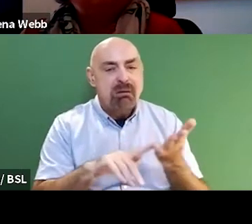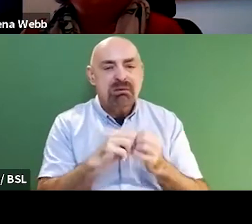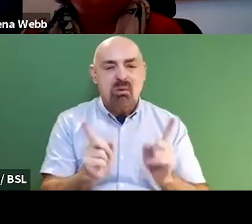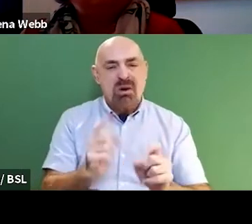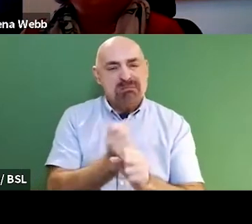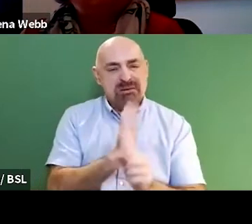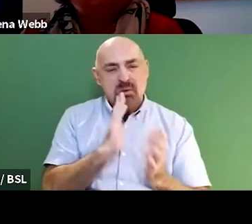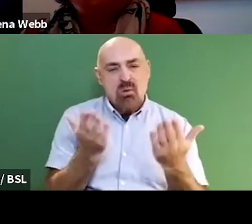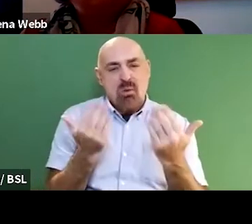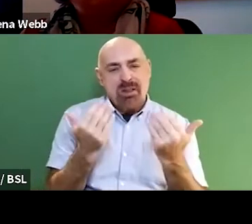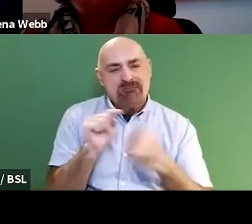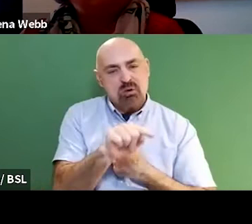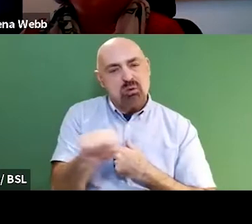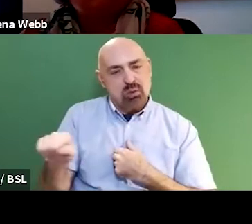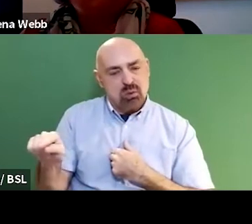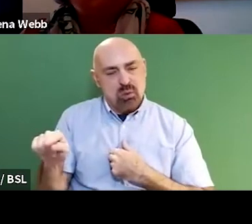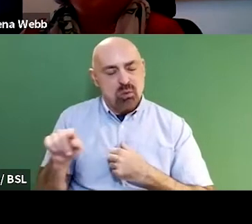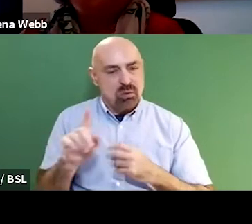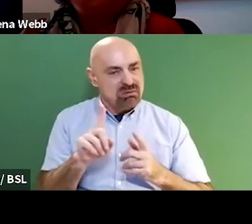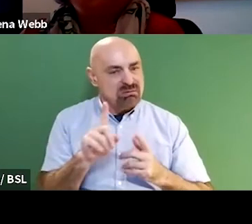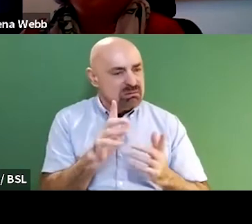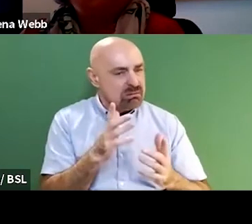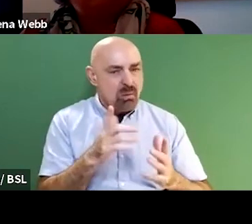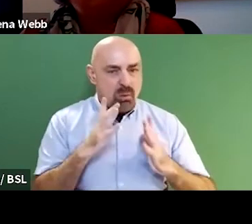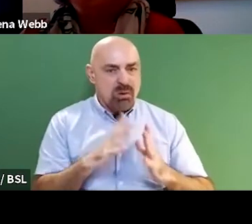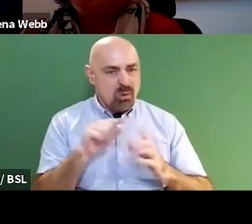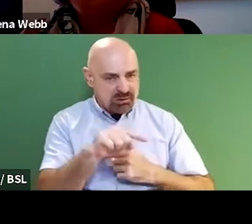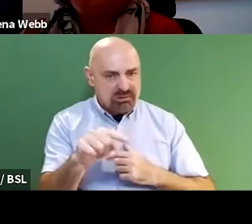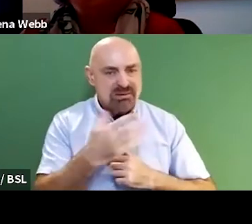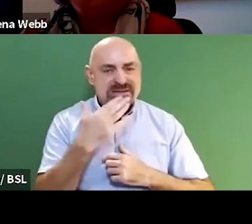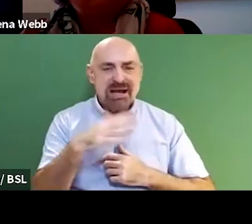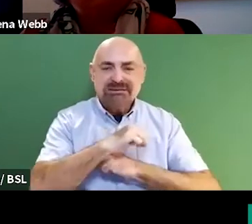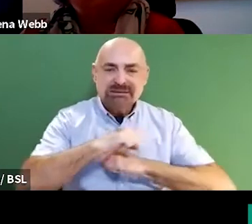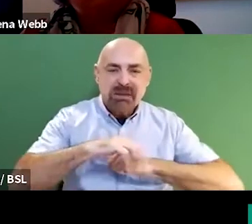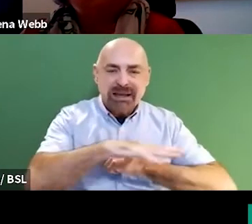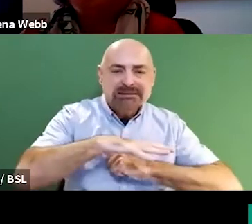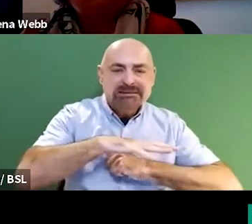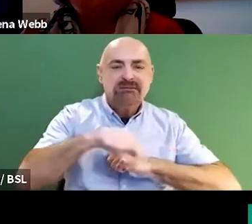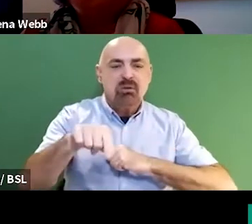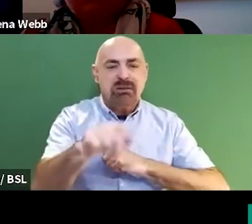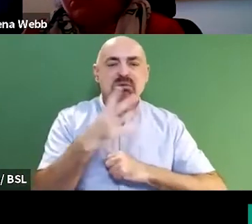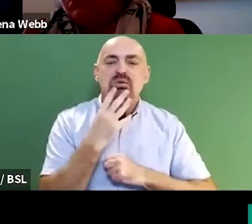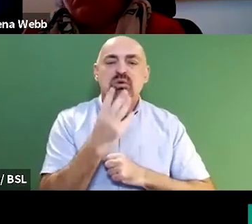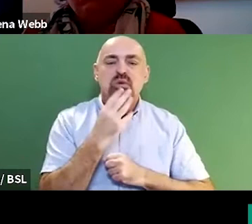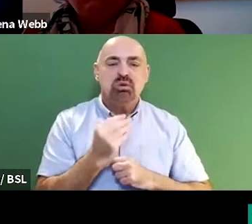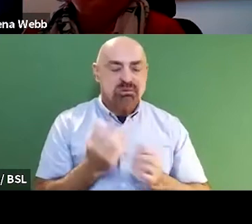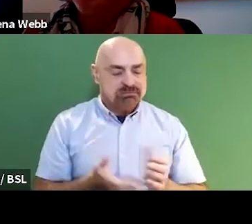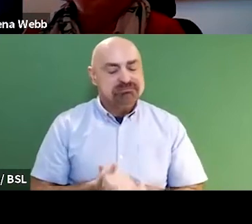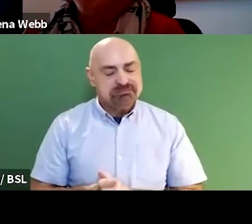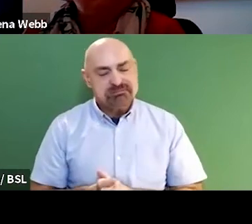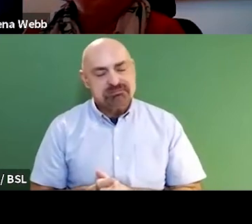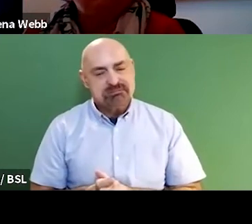welcoming and vital spaces for not only their services, but the people that they're working with as